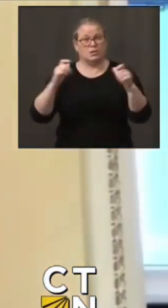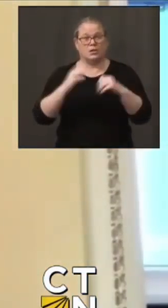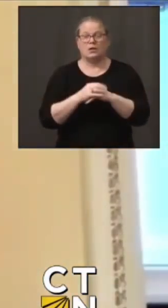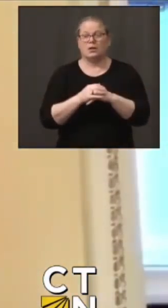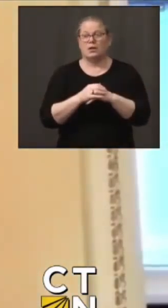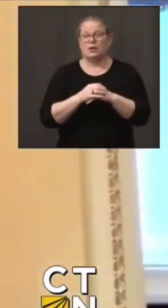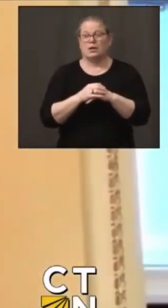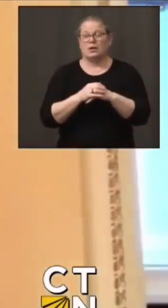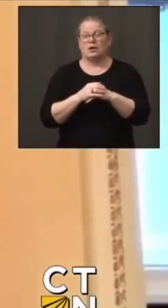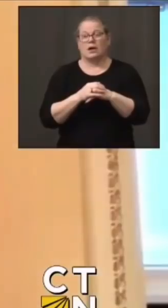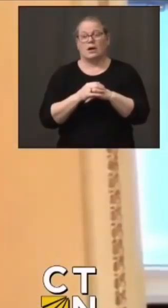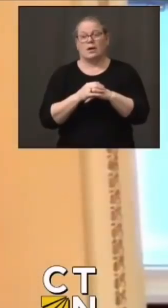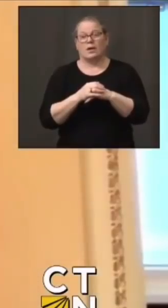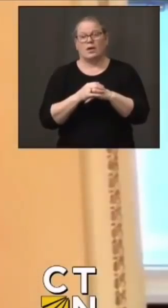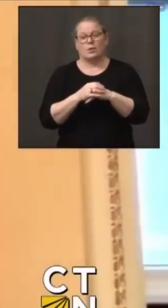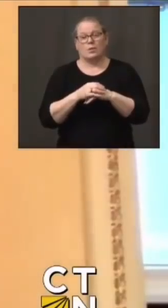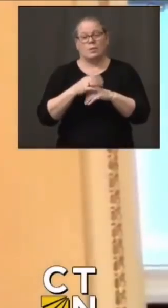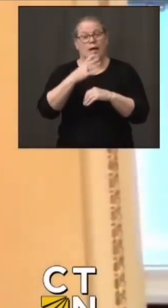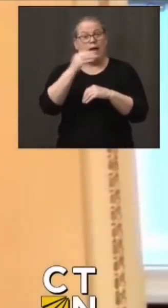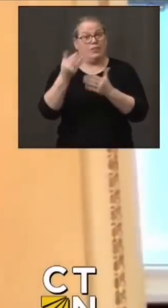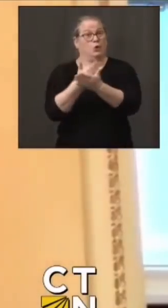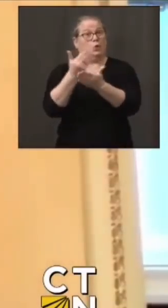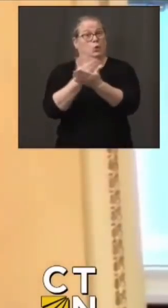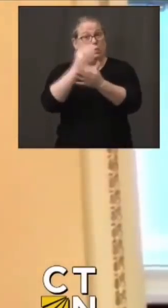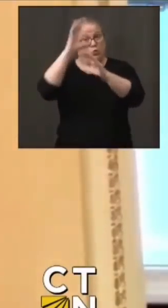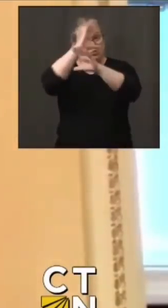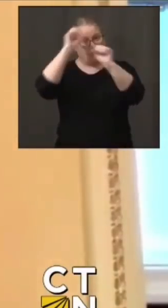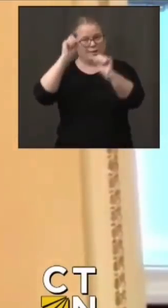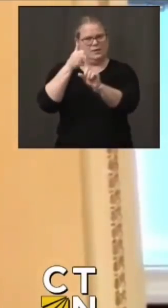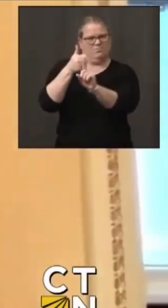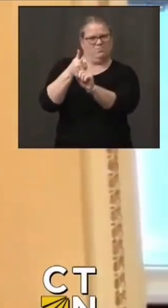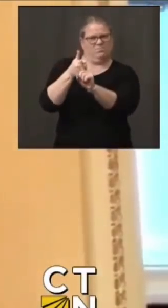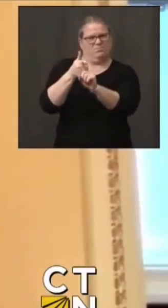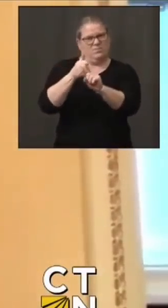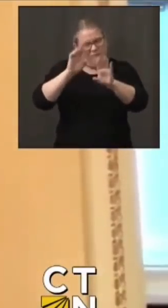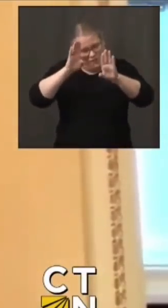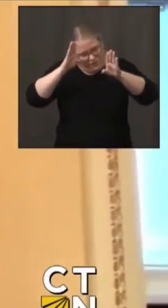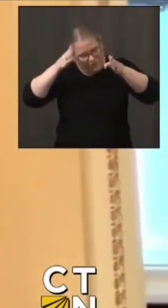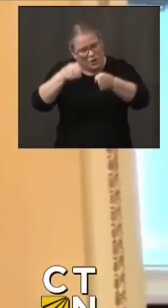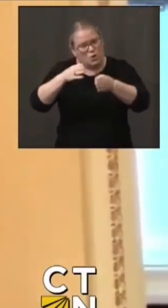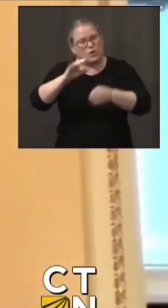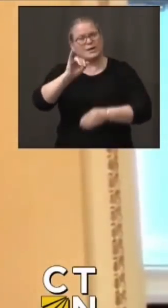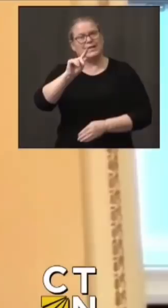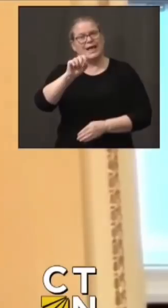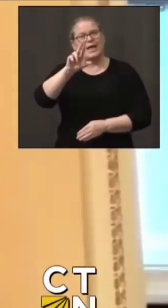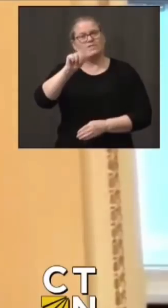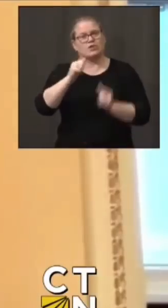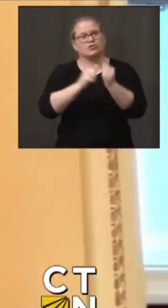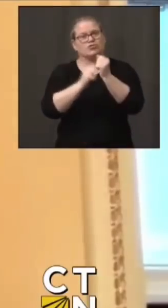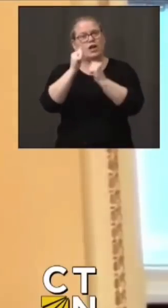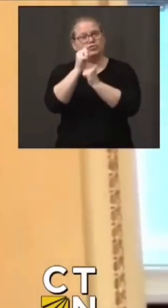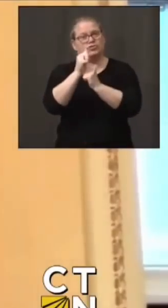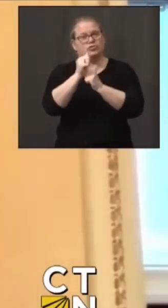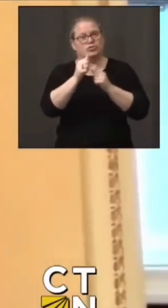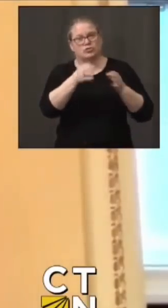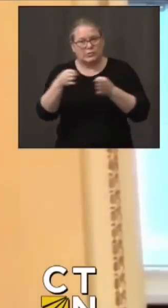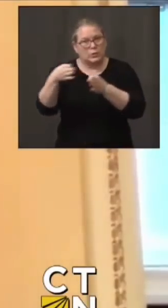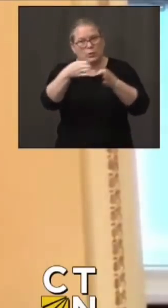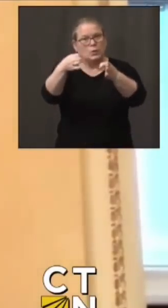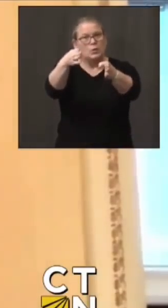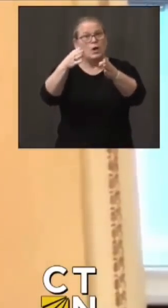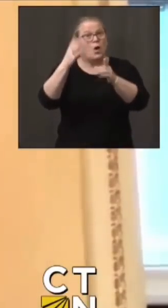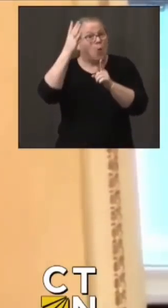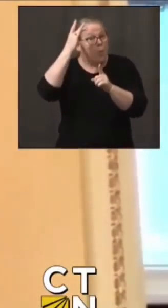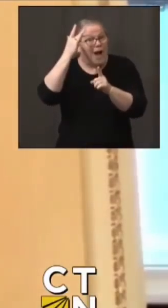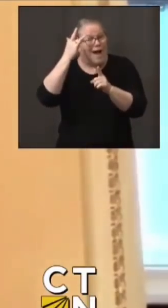by the next administration on infrastructure. Why? Because it is a driver of the